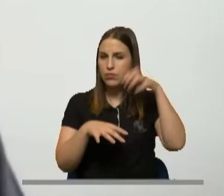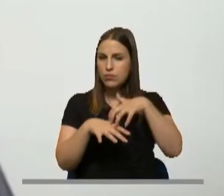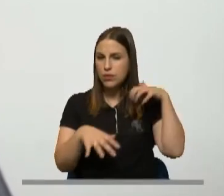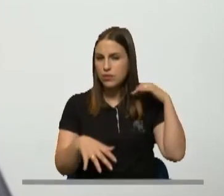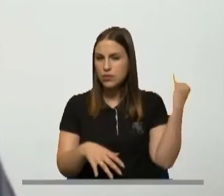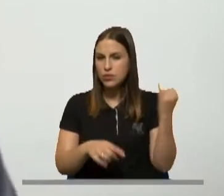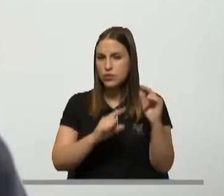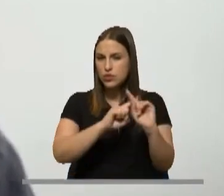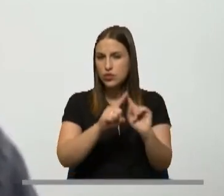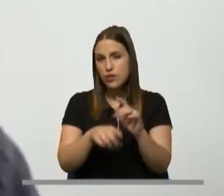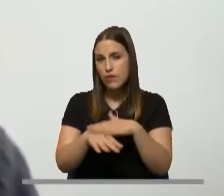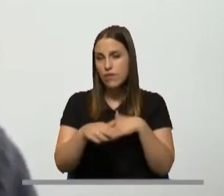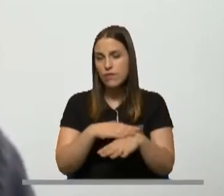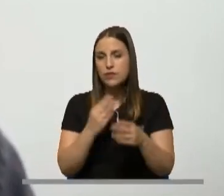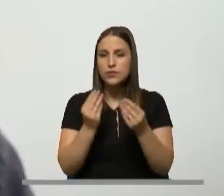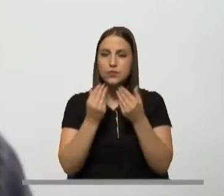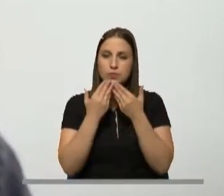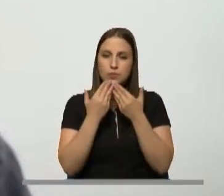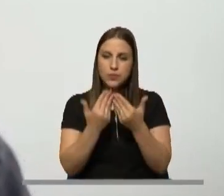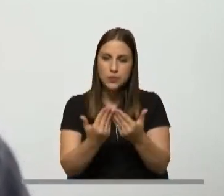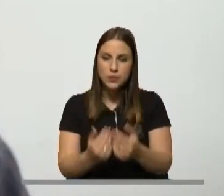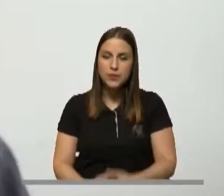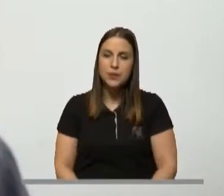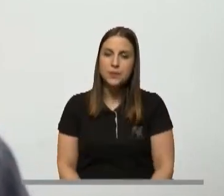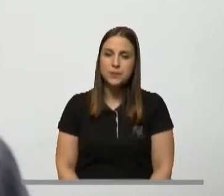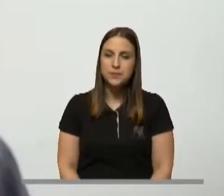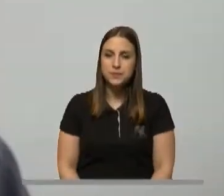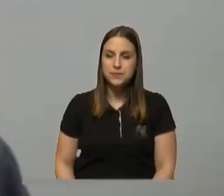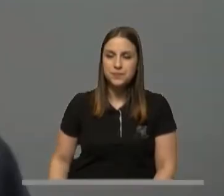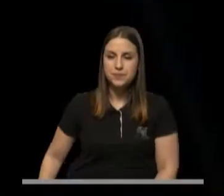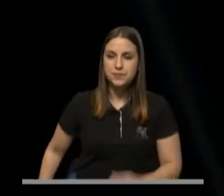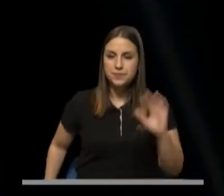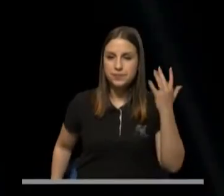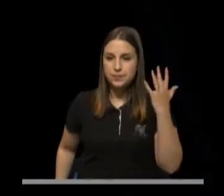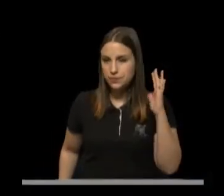institutions. Thank you very much.